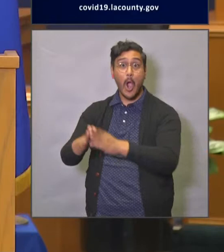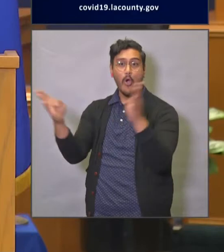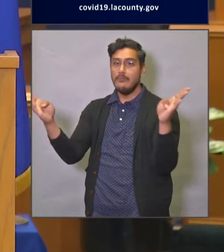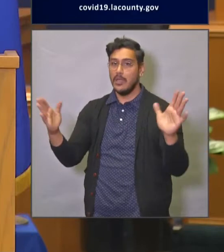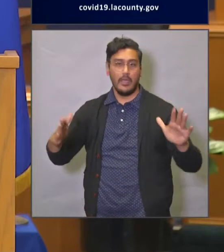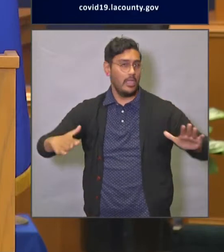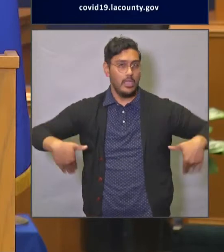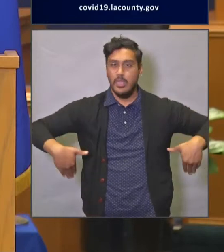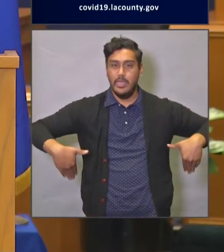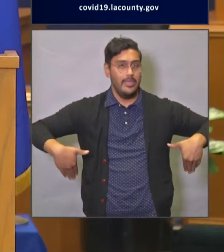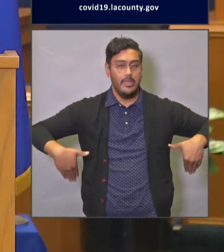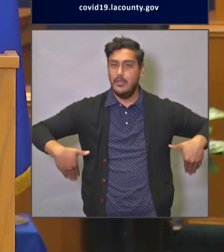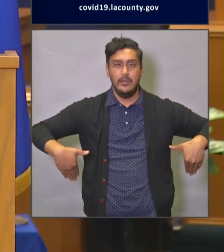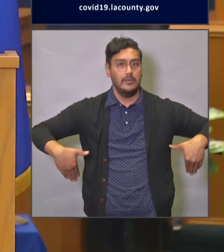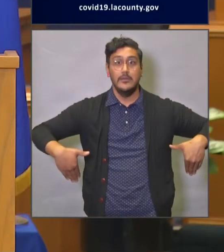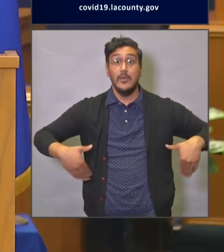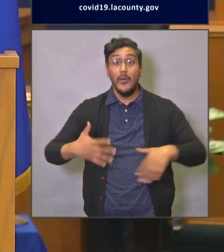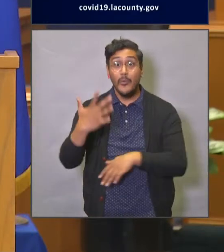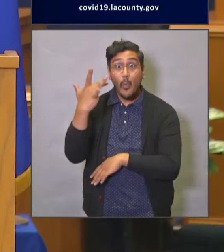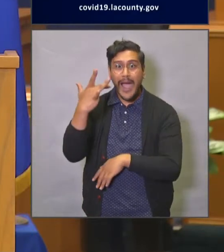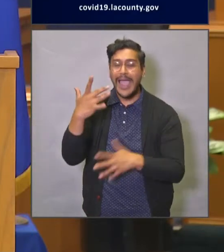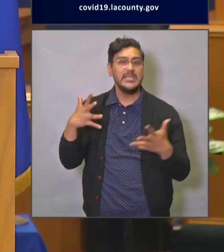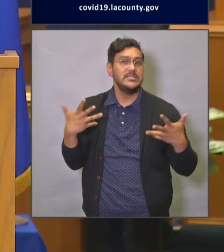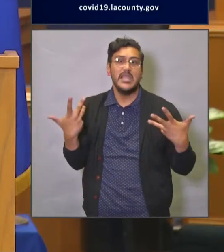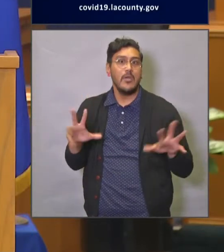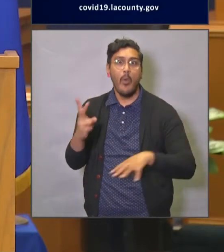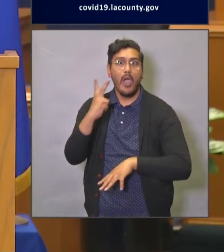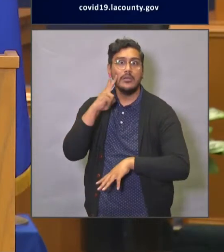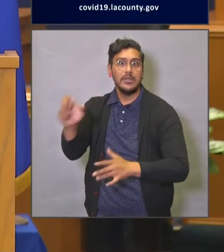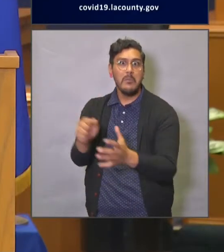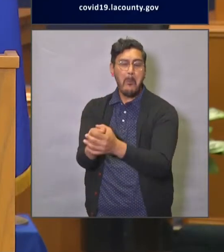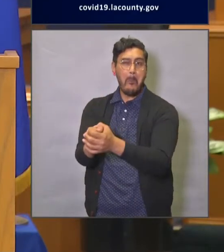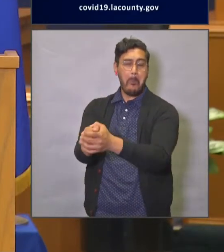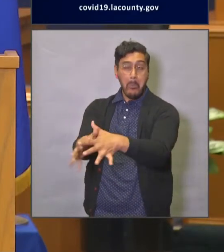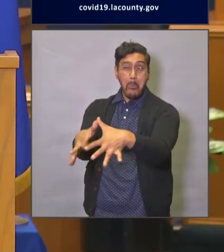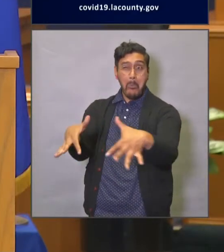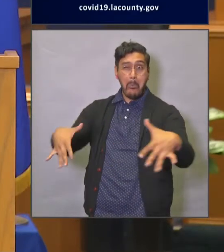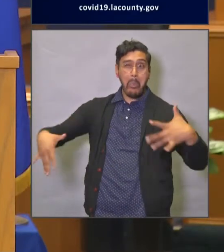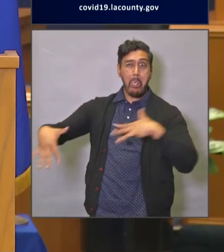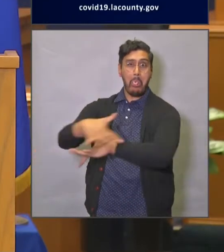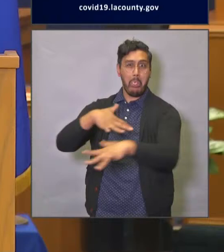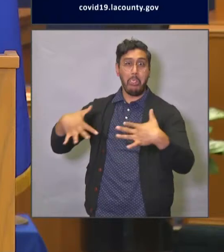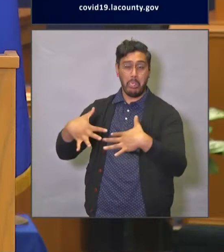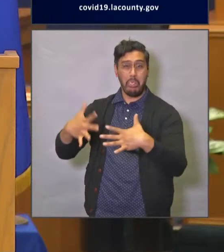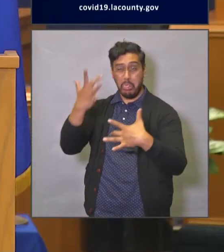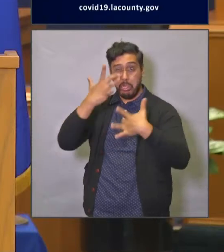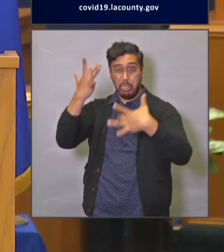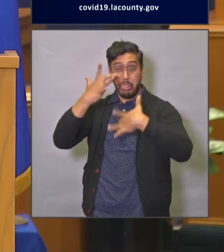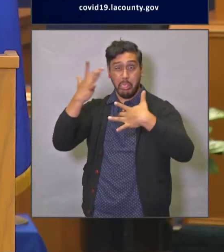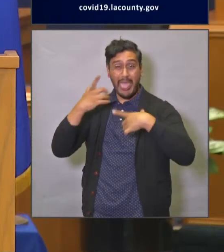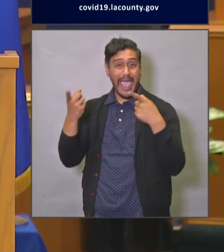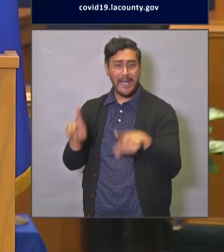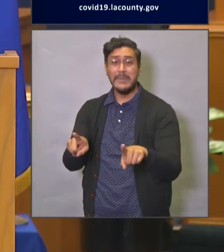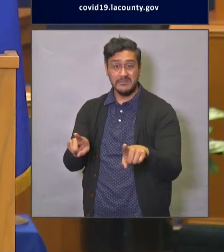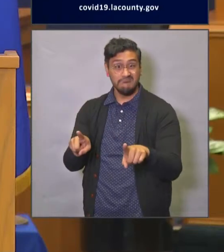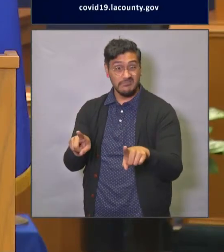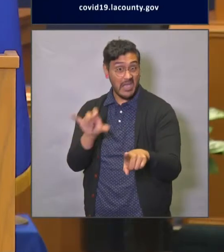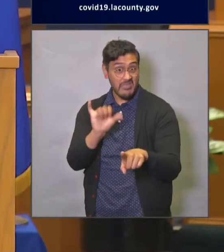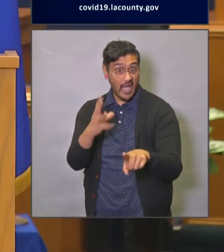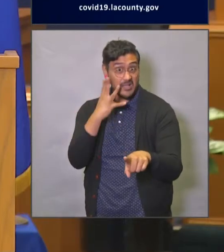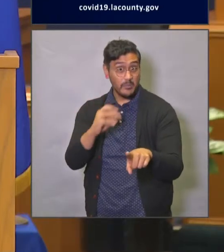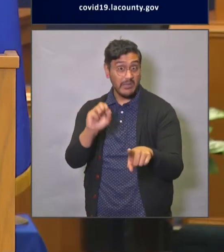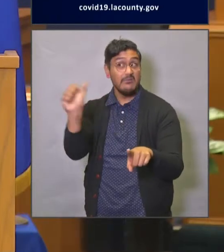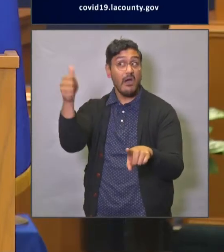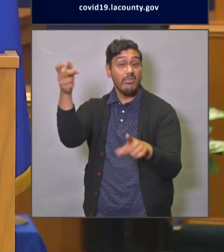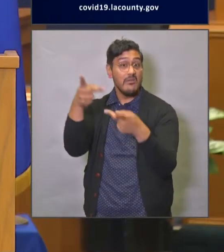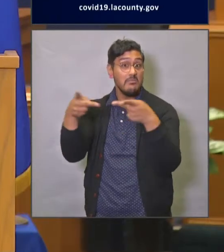did not want to see an explosion of cases that may happen, and in fact has happened in so many other places when you have a lot of students